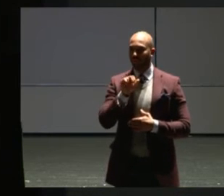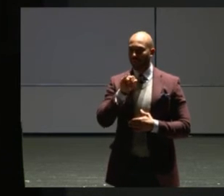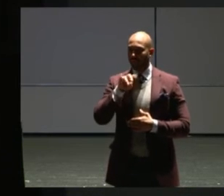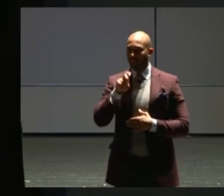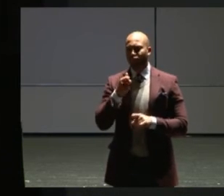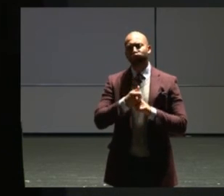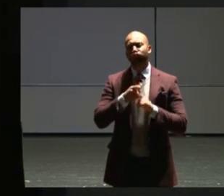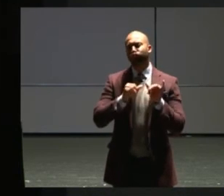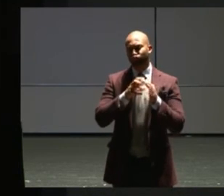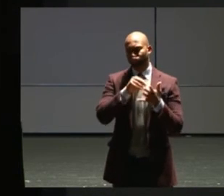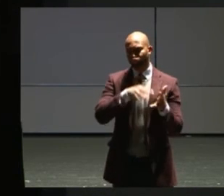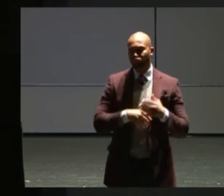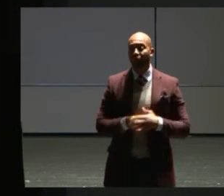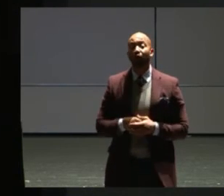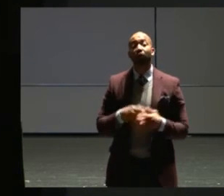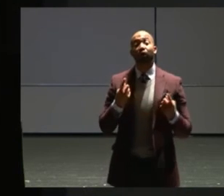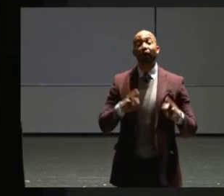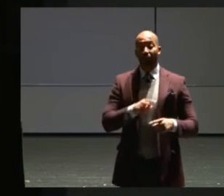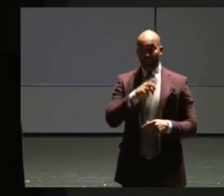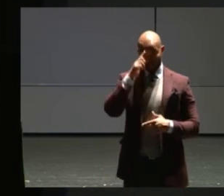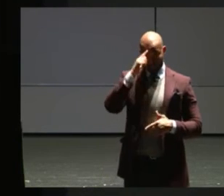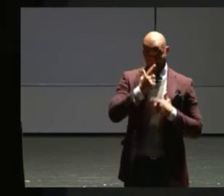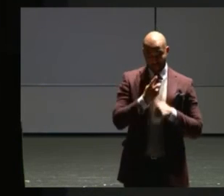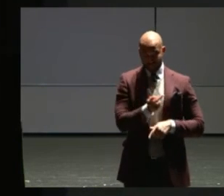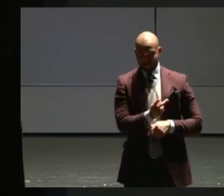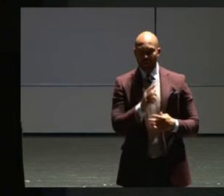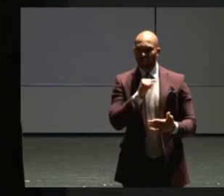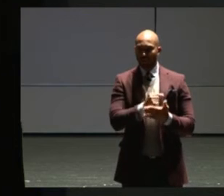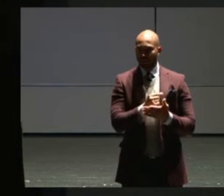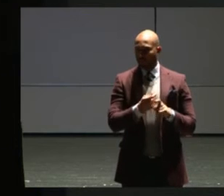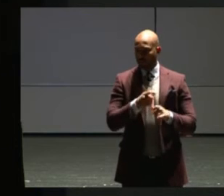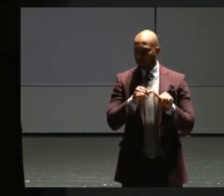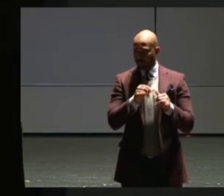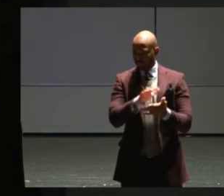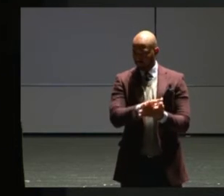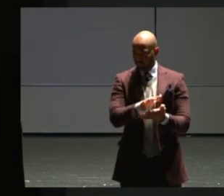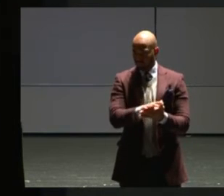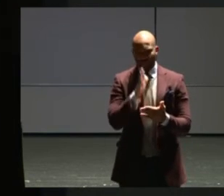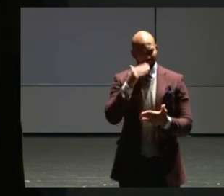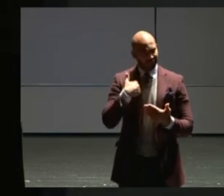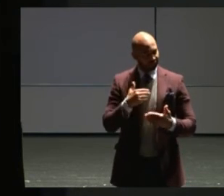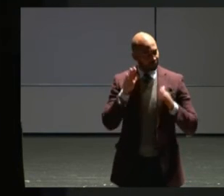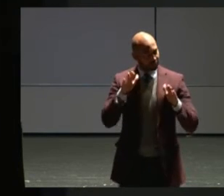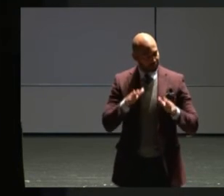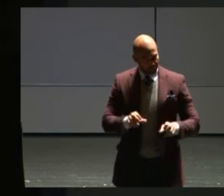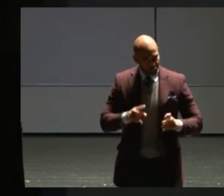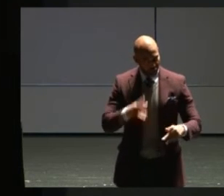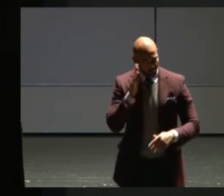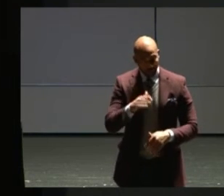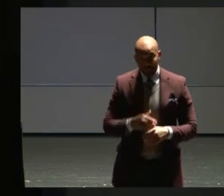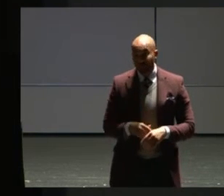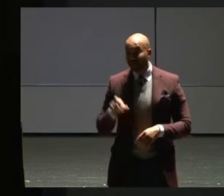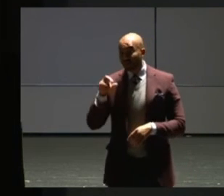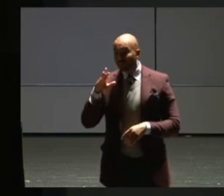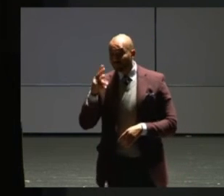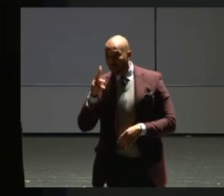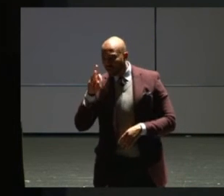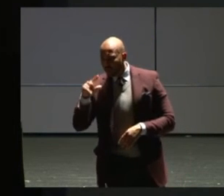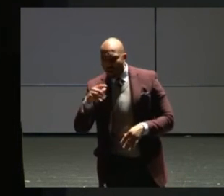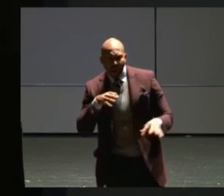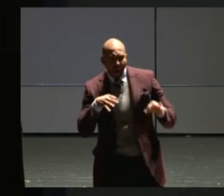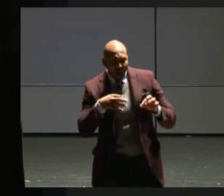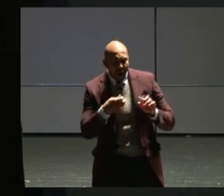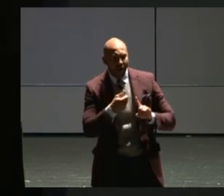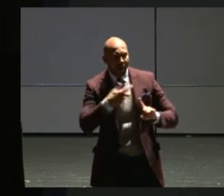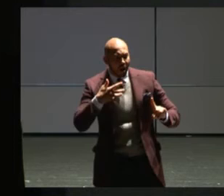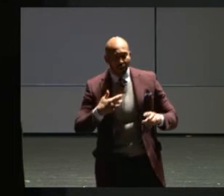to graduate from UW in engineering, and they're going to have so many opportunities. You wouldn't believe what Rockwell is talking about is the CEO